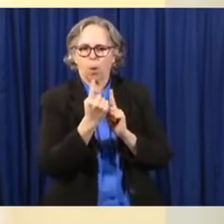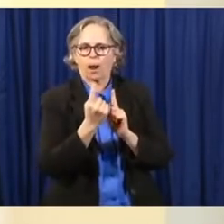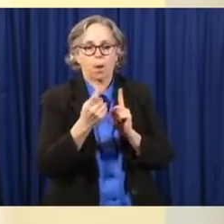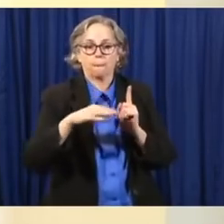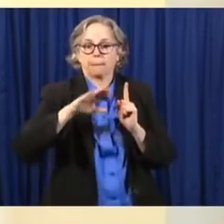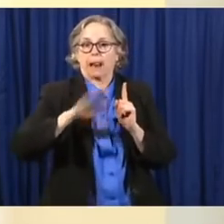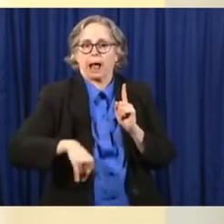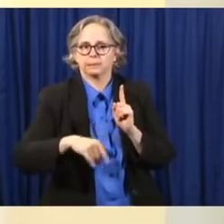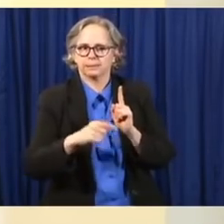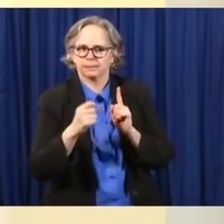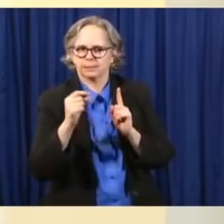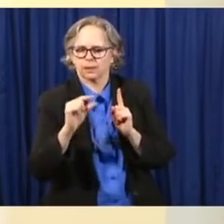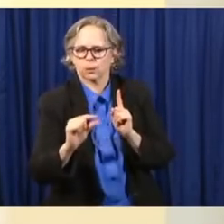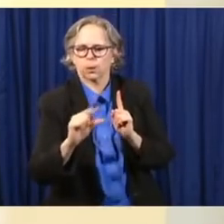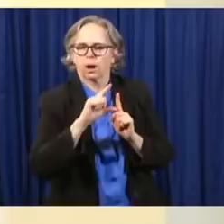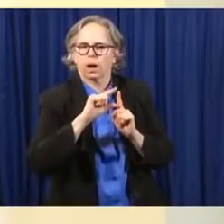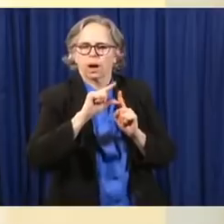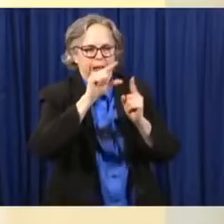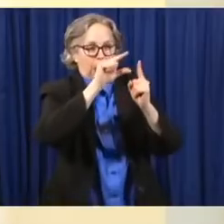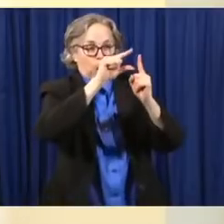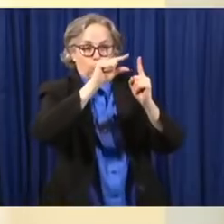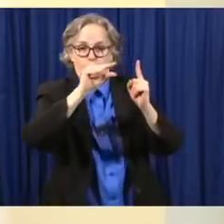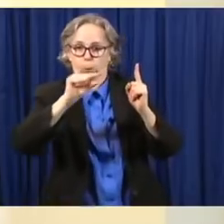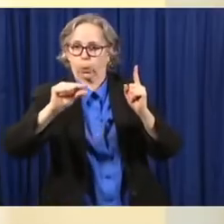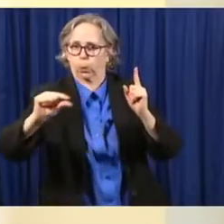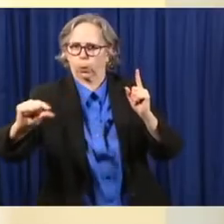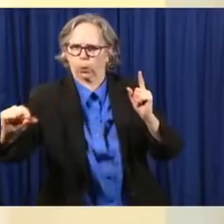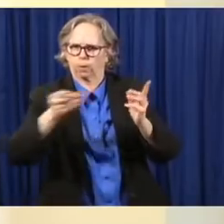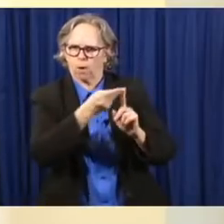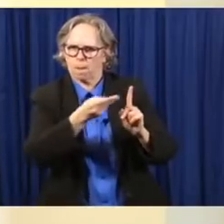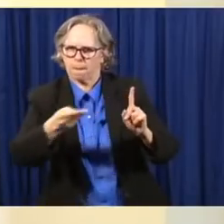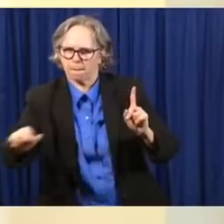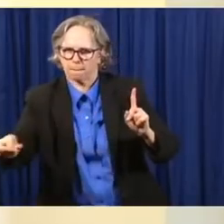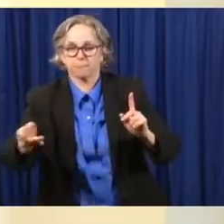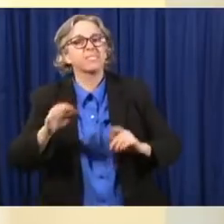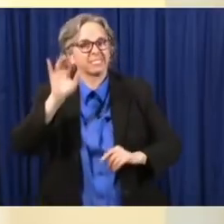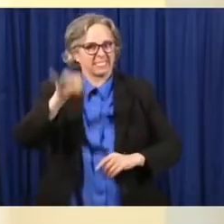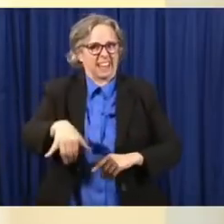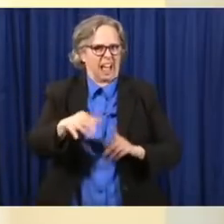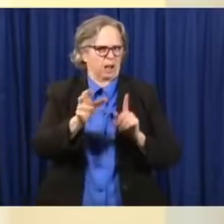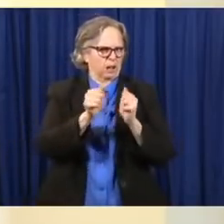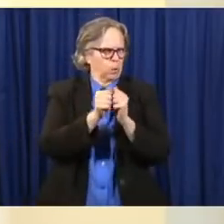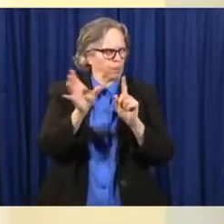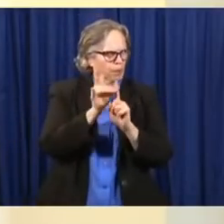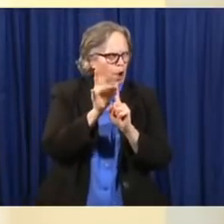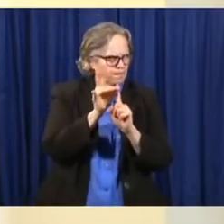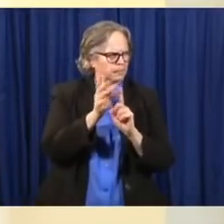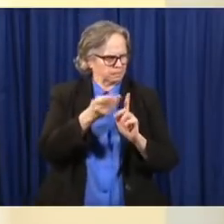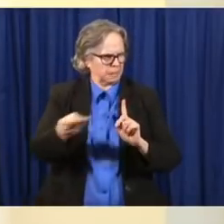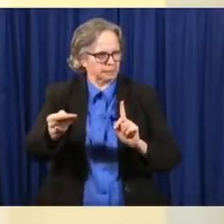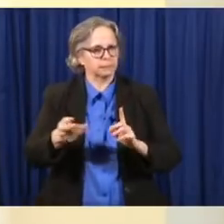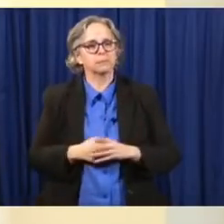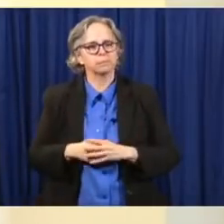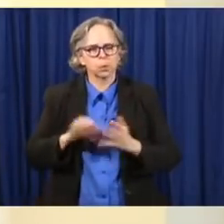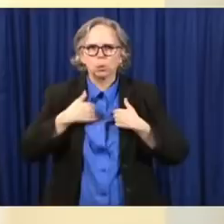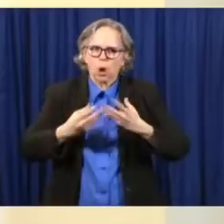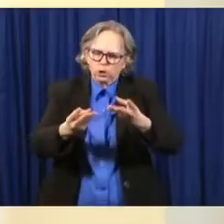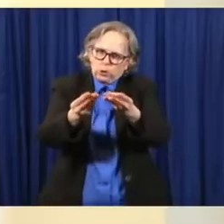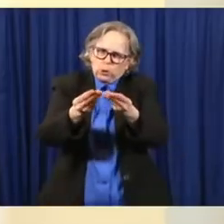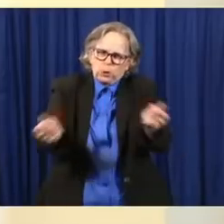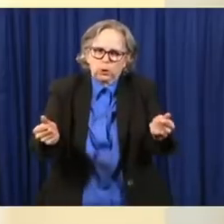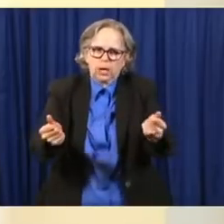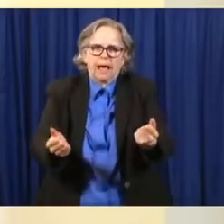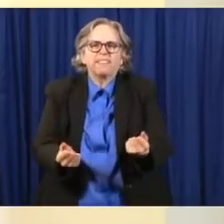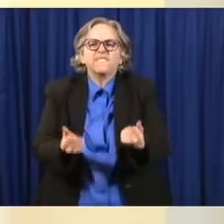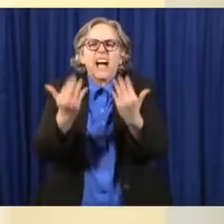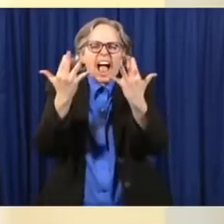in watching that virus spread and decreasing it, which is what social distancing did, we snuff out the fire of spread, and we stop the